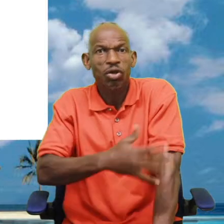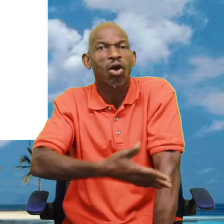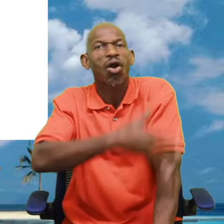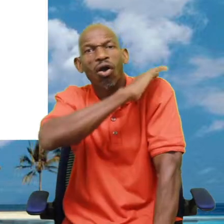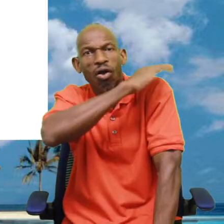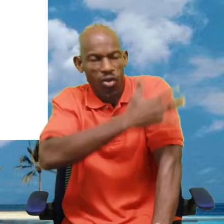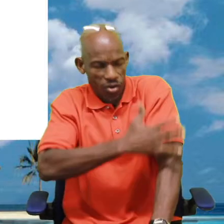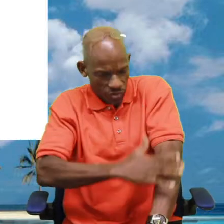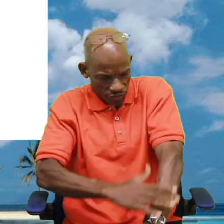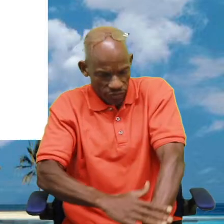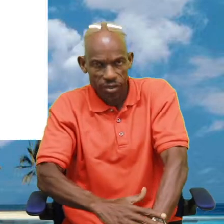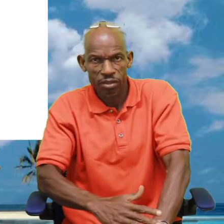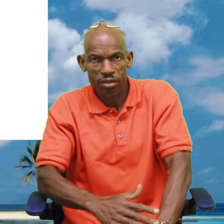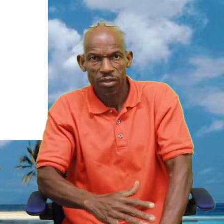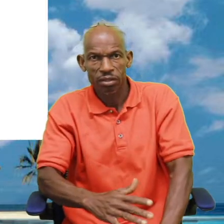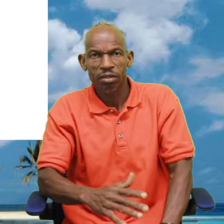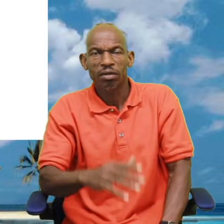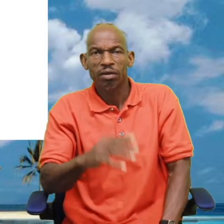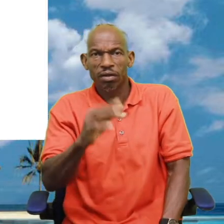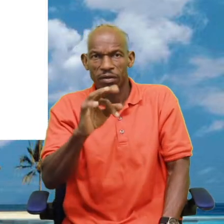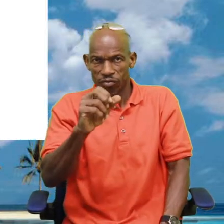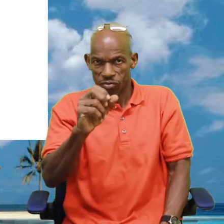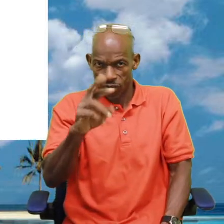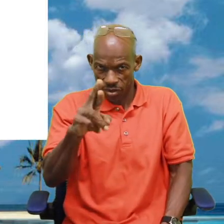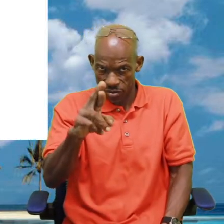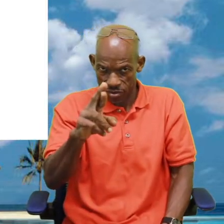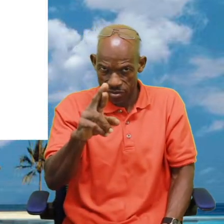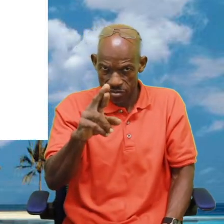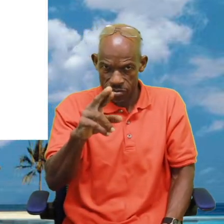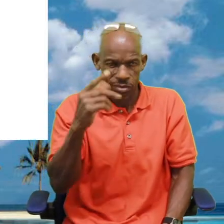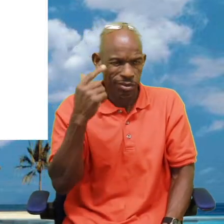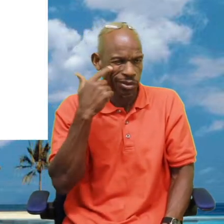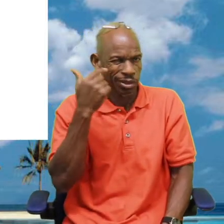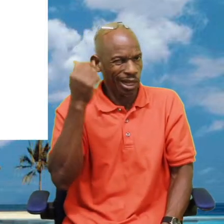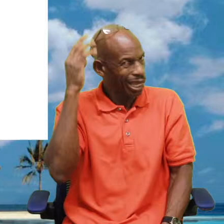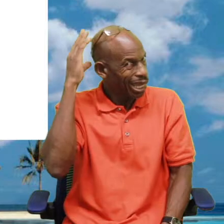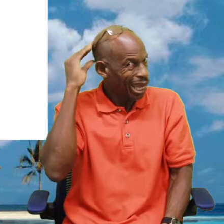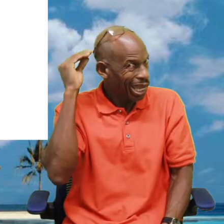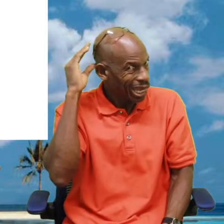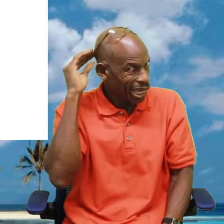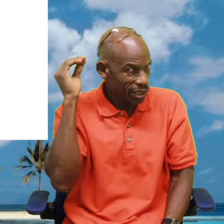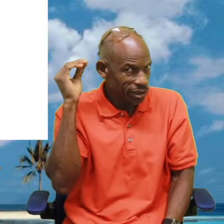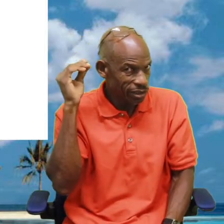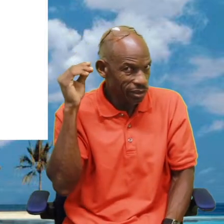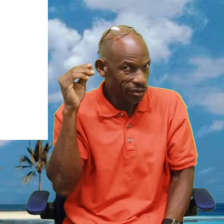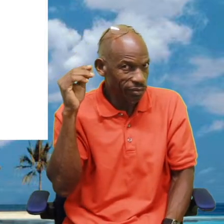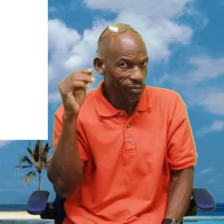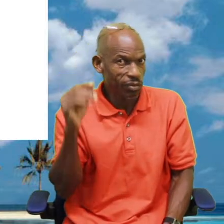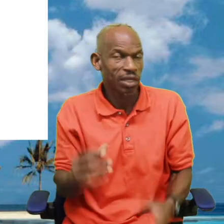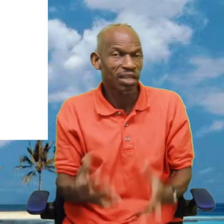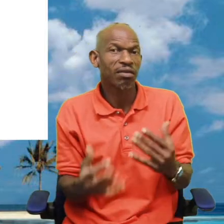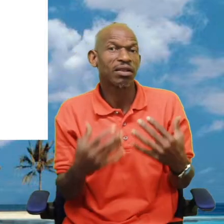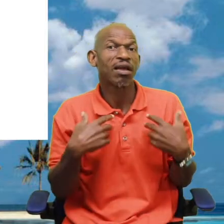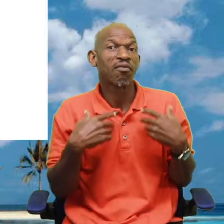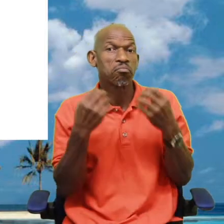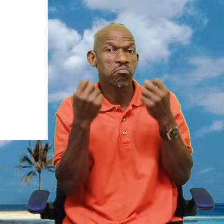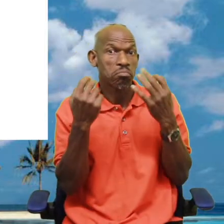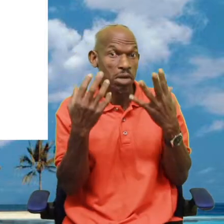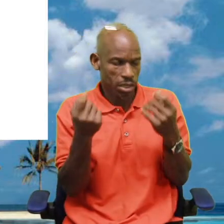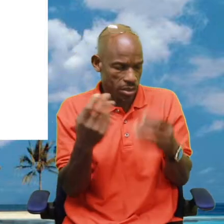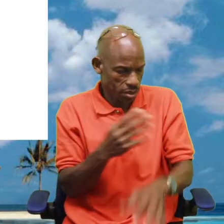is covering the dog is fur, that hair that is seen, that long hair. So if it has plenty long